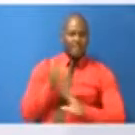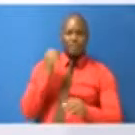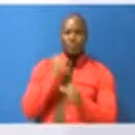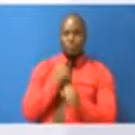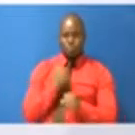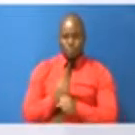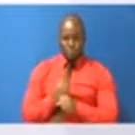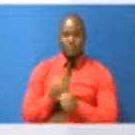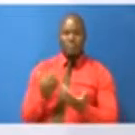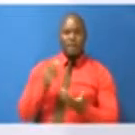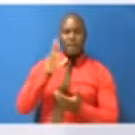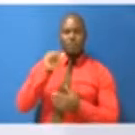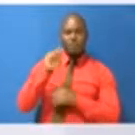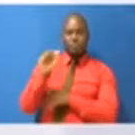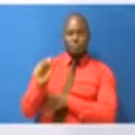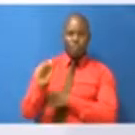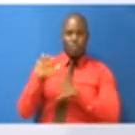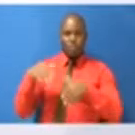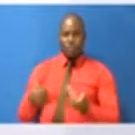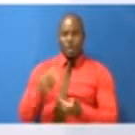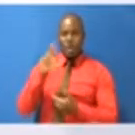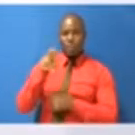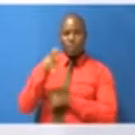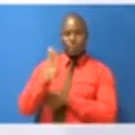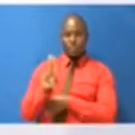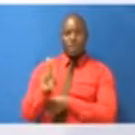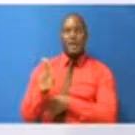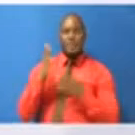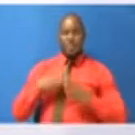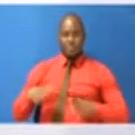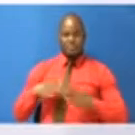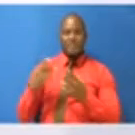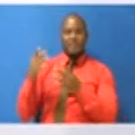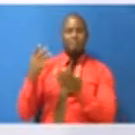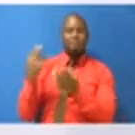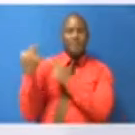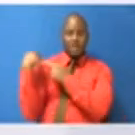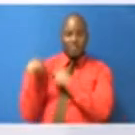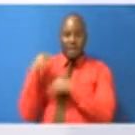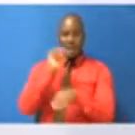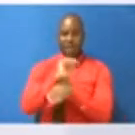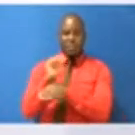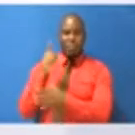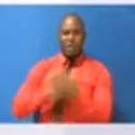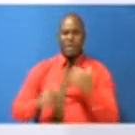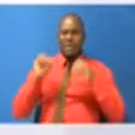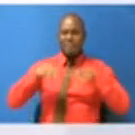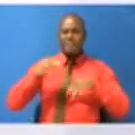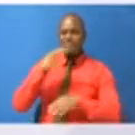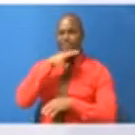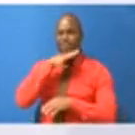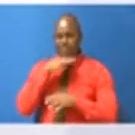do with roy or marurui because that lack of accountability when you ask them